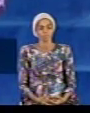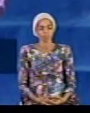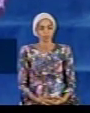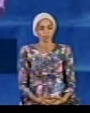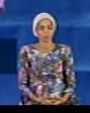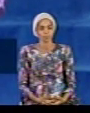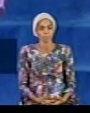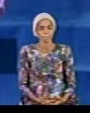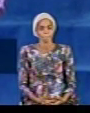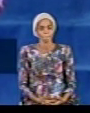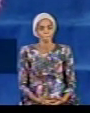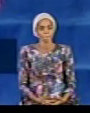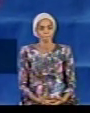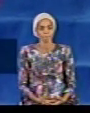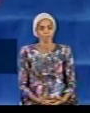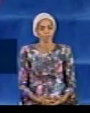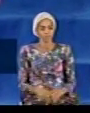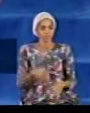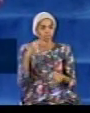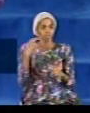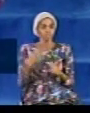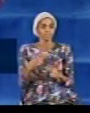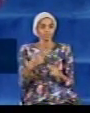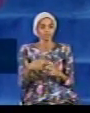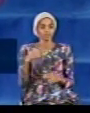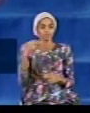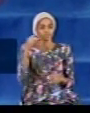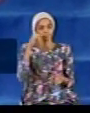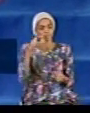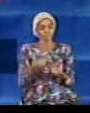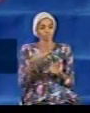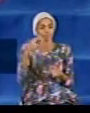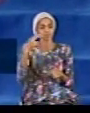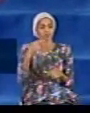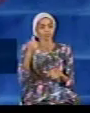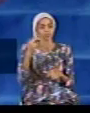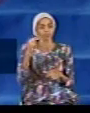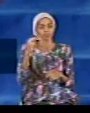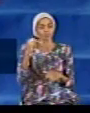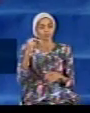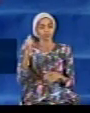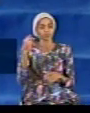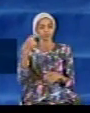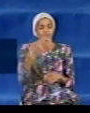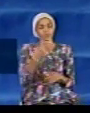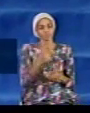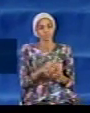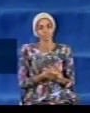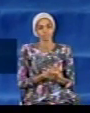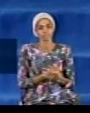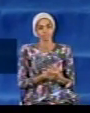I have Sister Anna Peter from Shagamu. She was hit by an